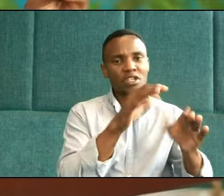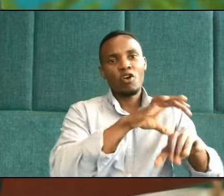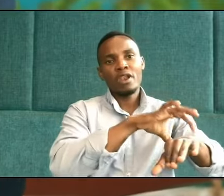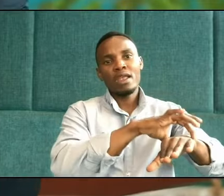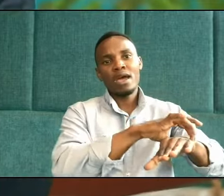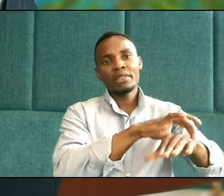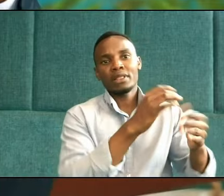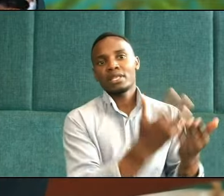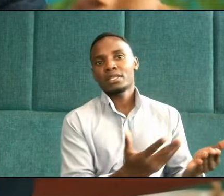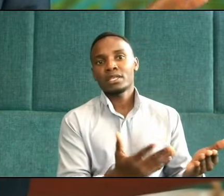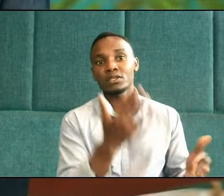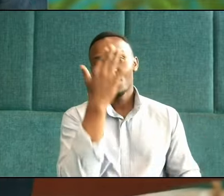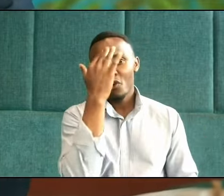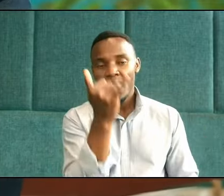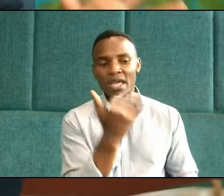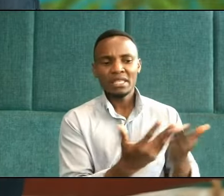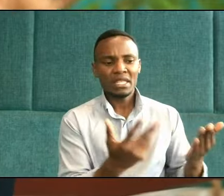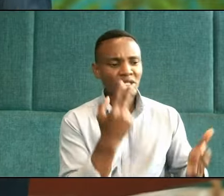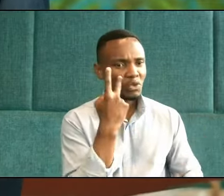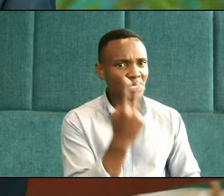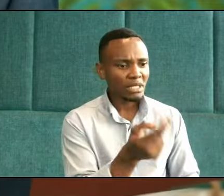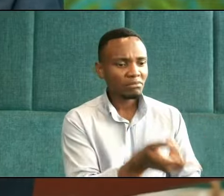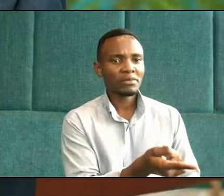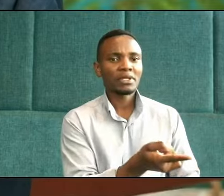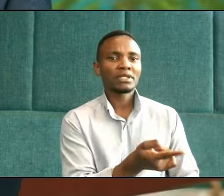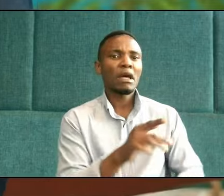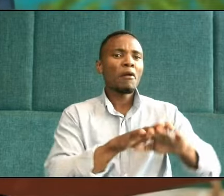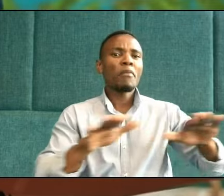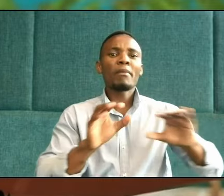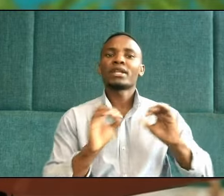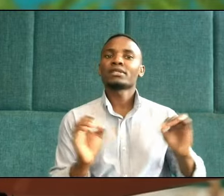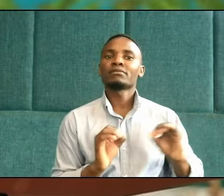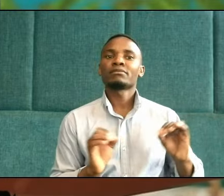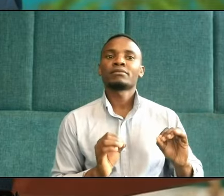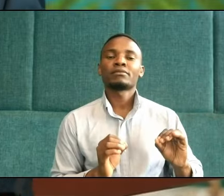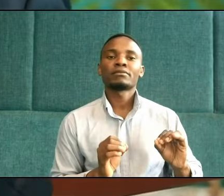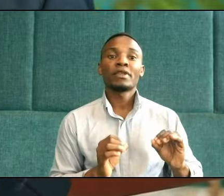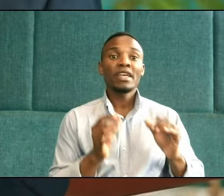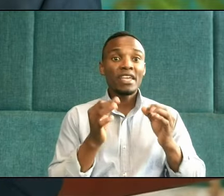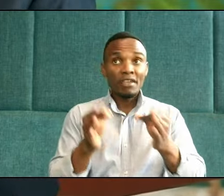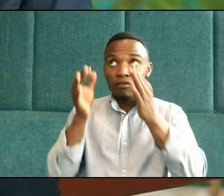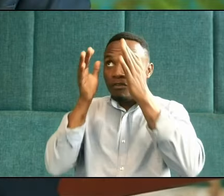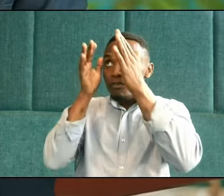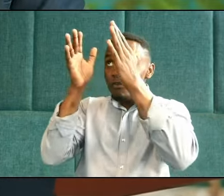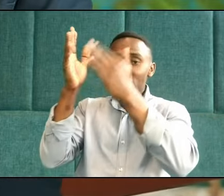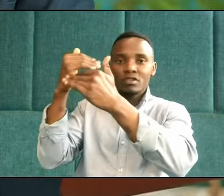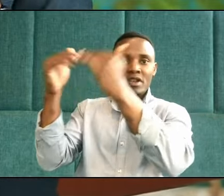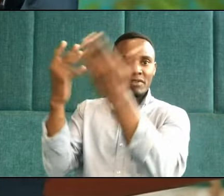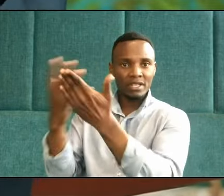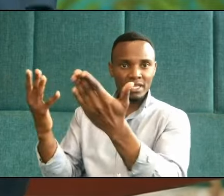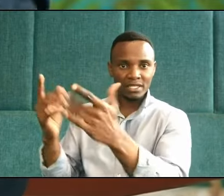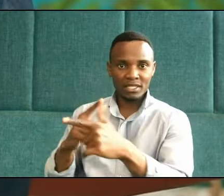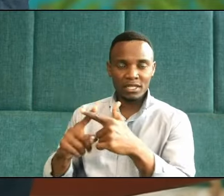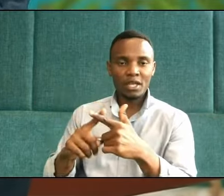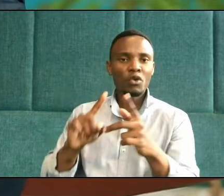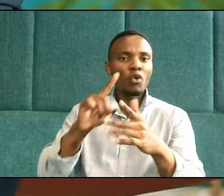these things which are seen are very temporary, what will happen? You will start having